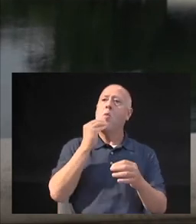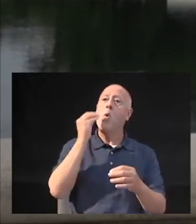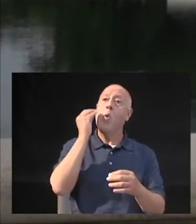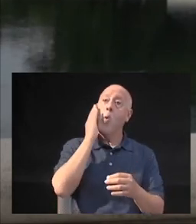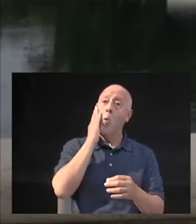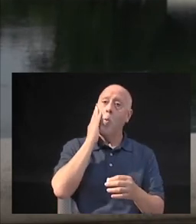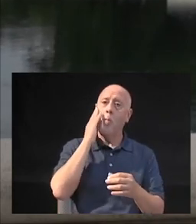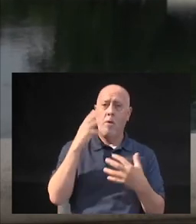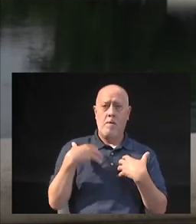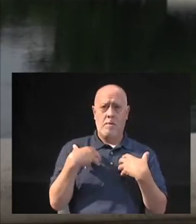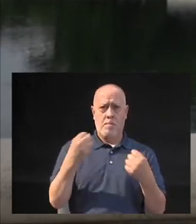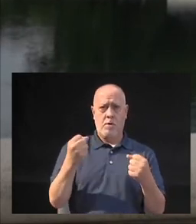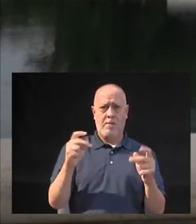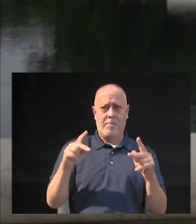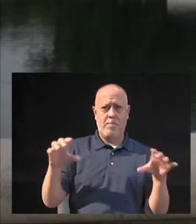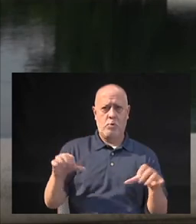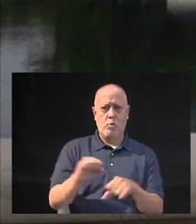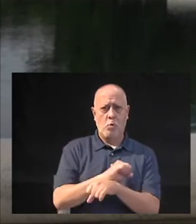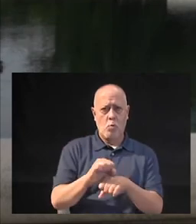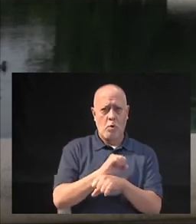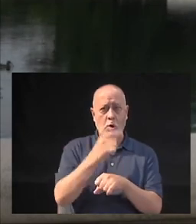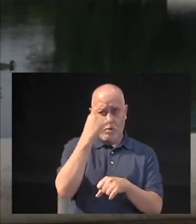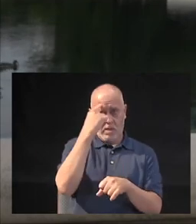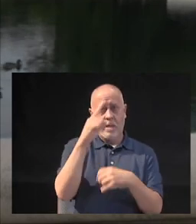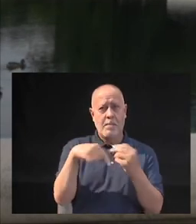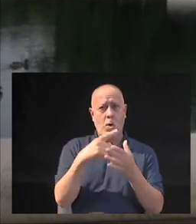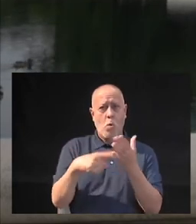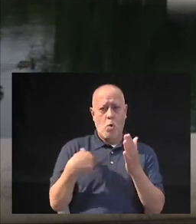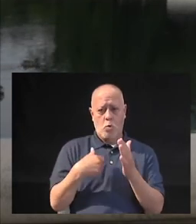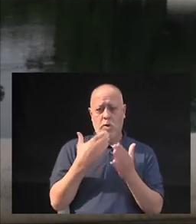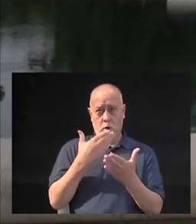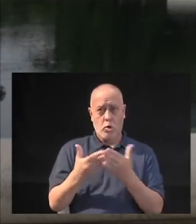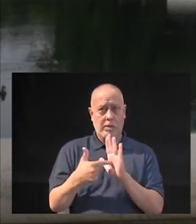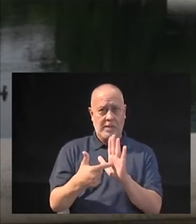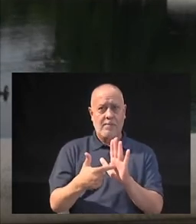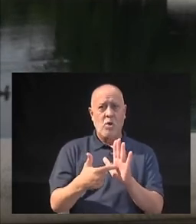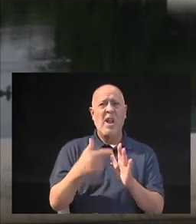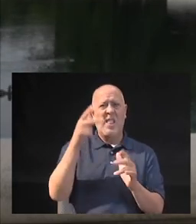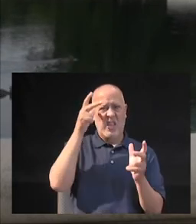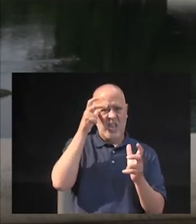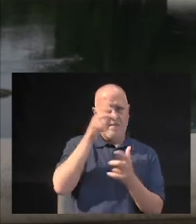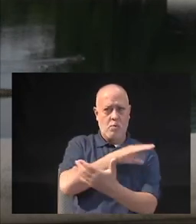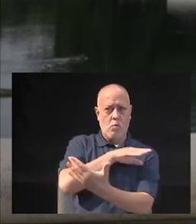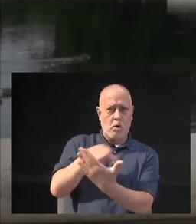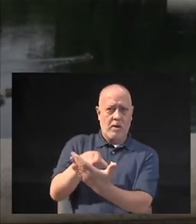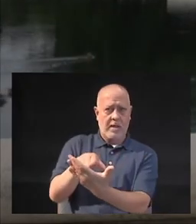work, to think about the good they stand for and the evil they stand against.